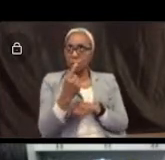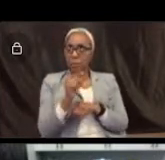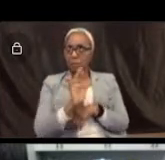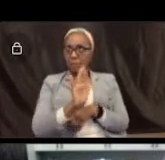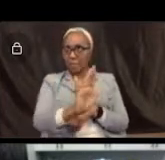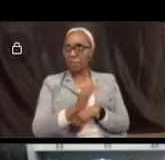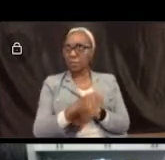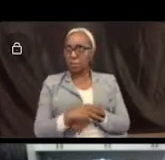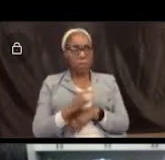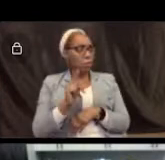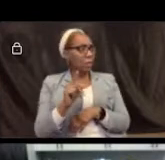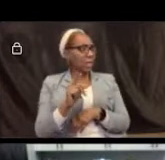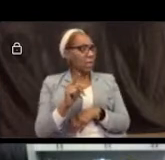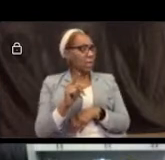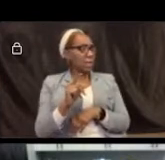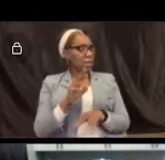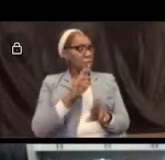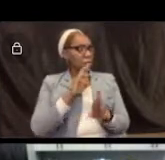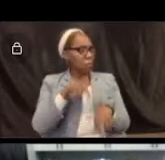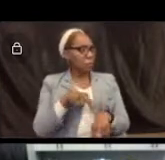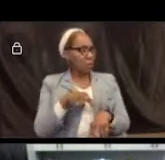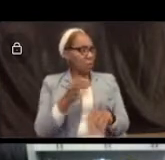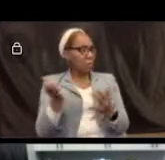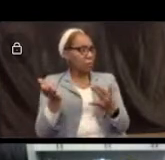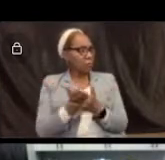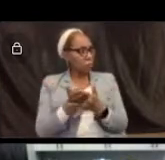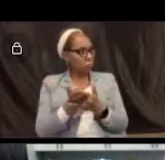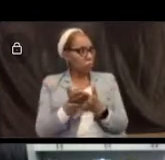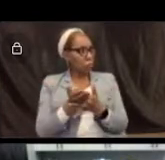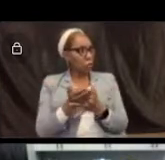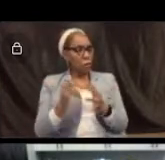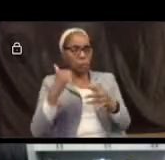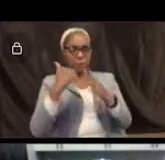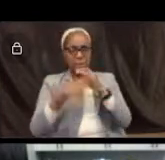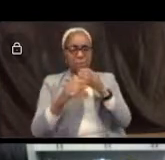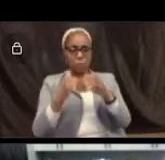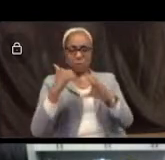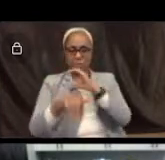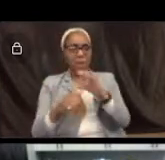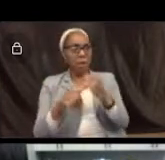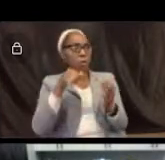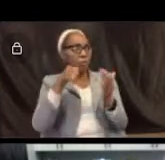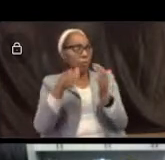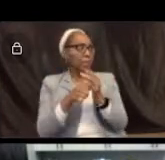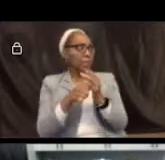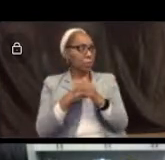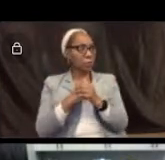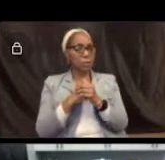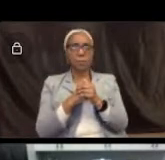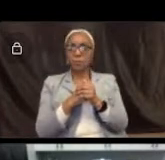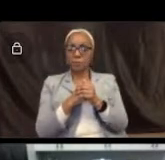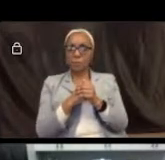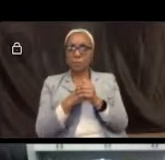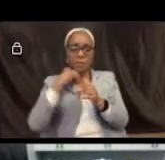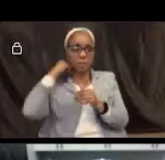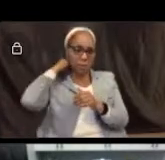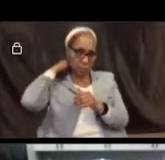The correspondence folder was emailed. The letters that